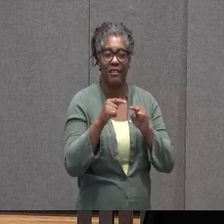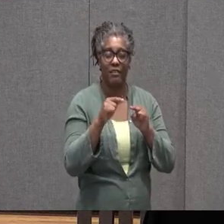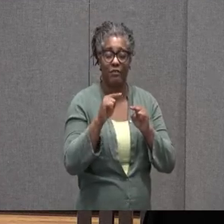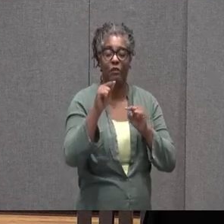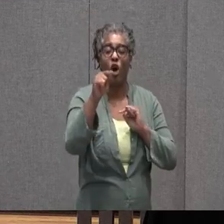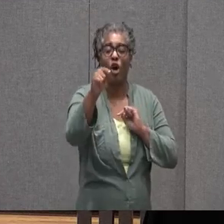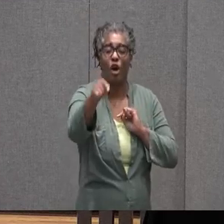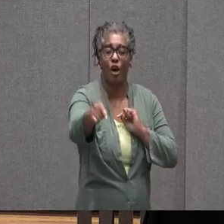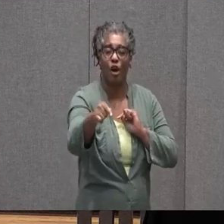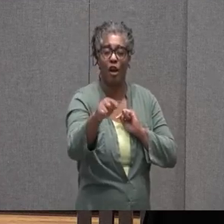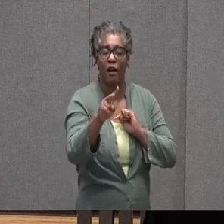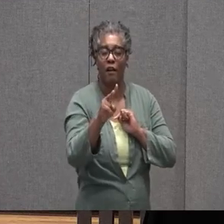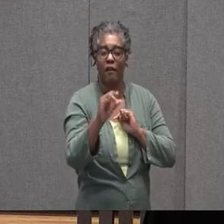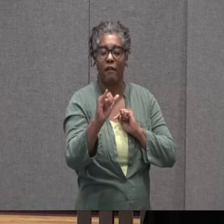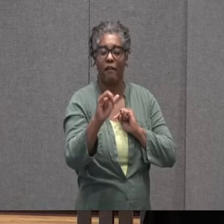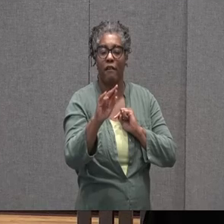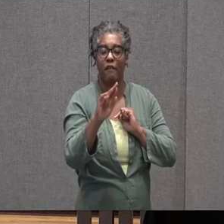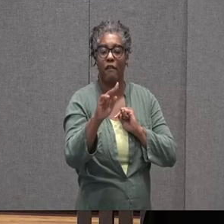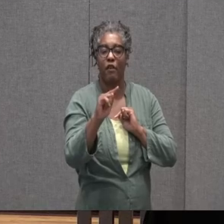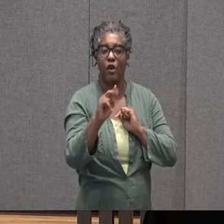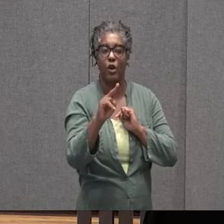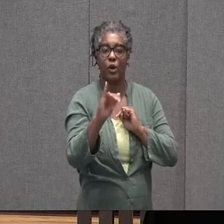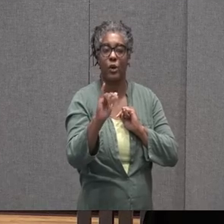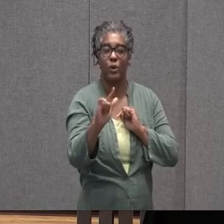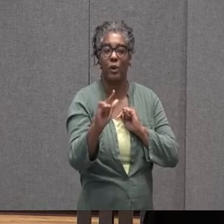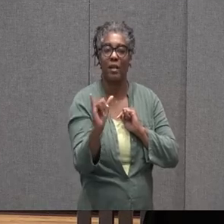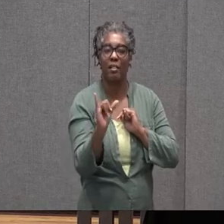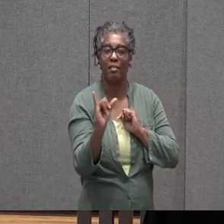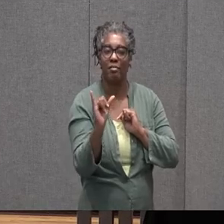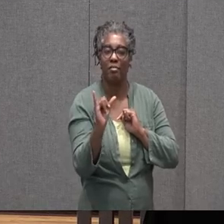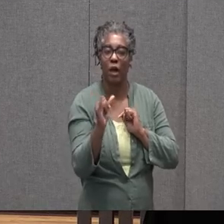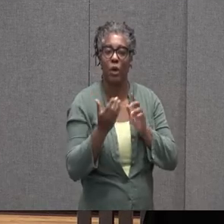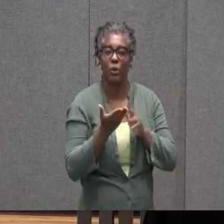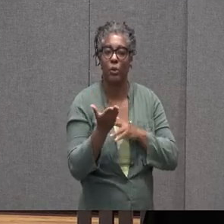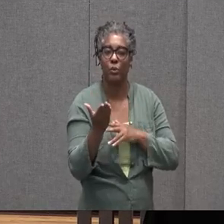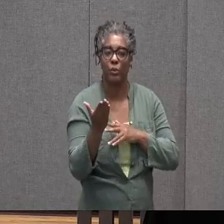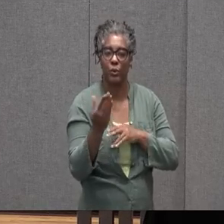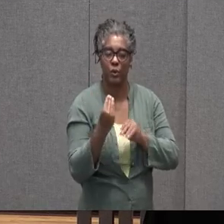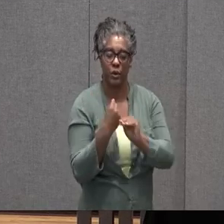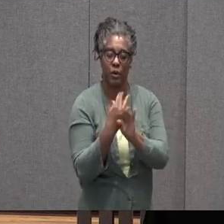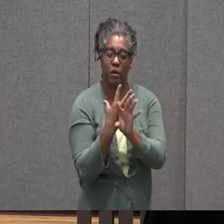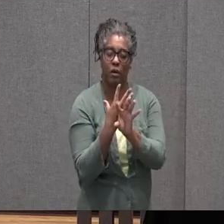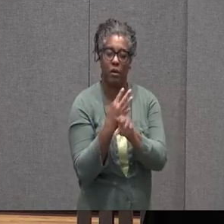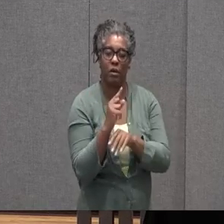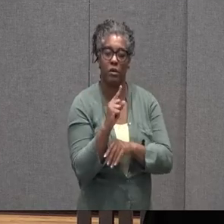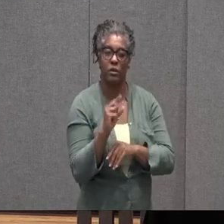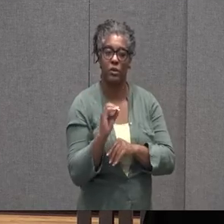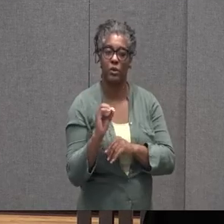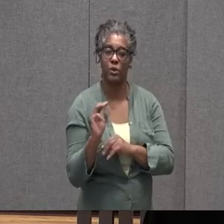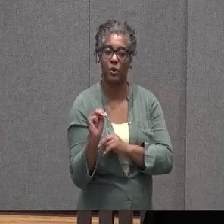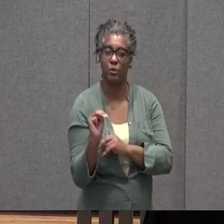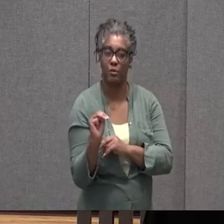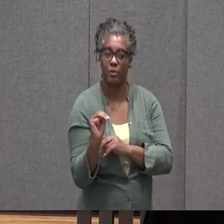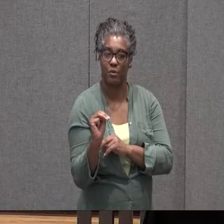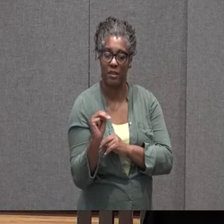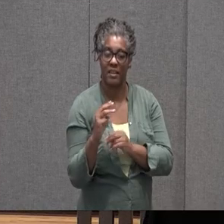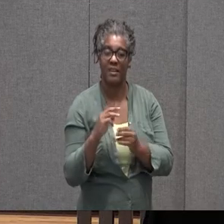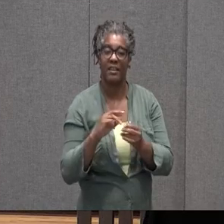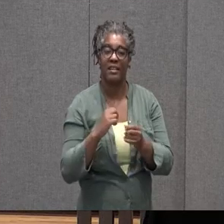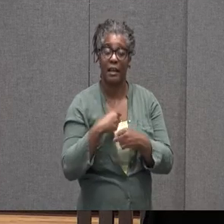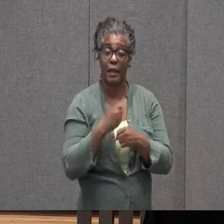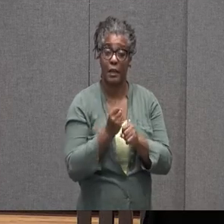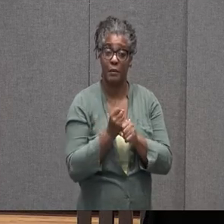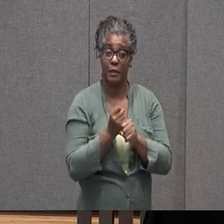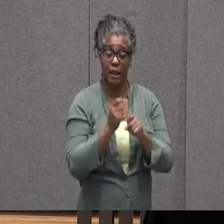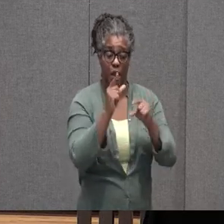the distance between each bunny flies and make a graph and compare it. Oh, you know,